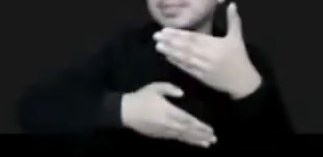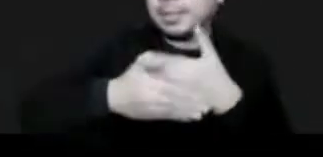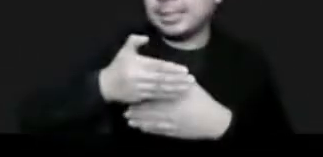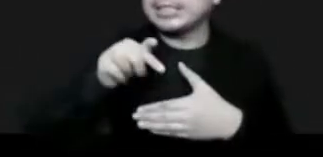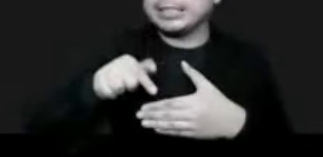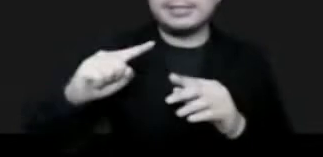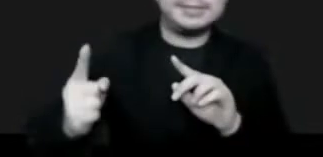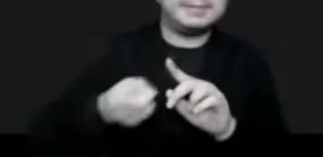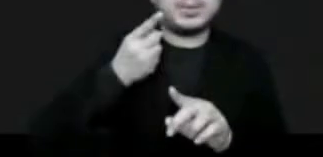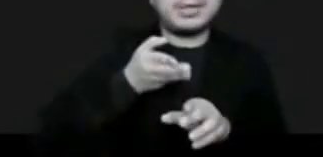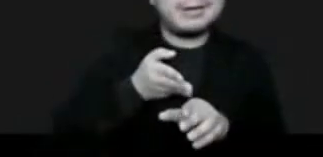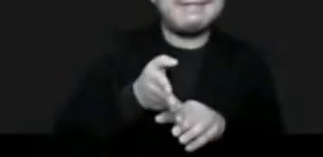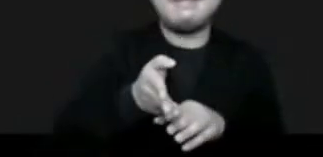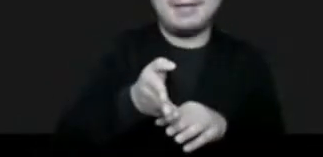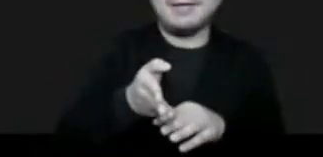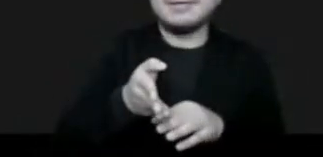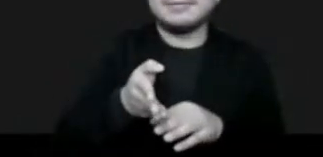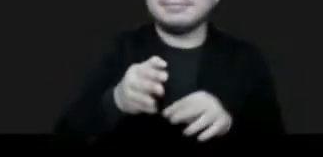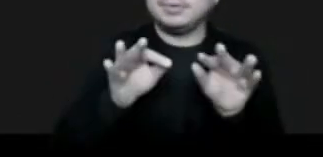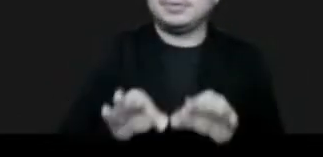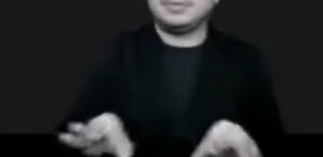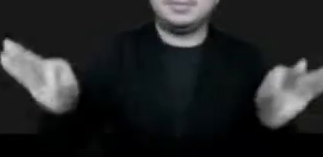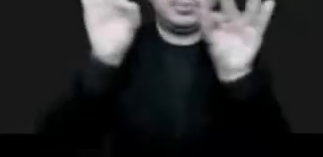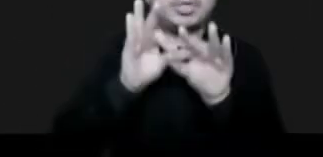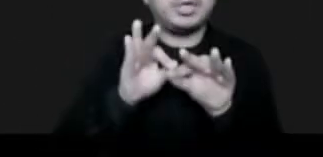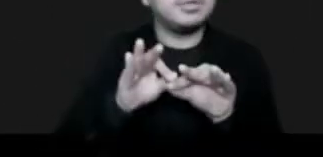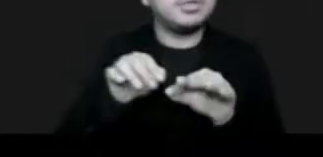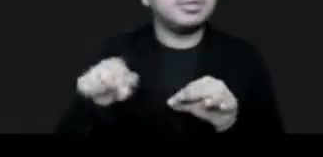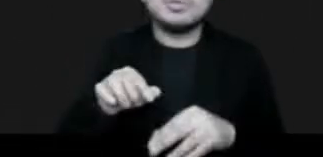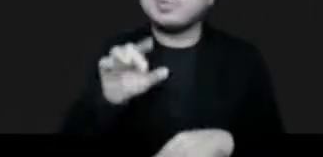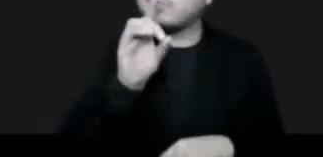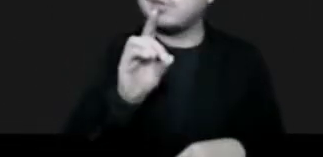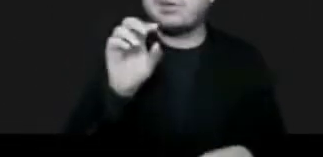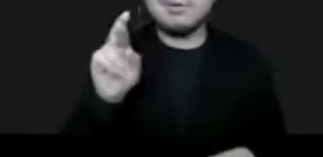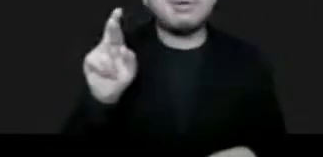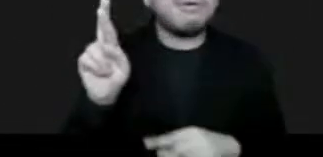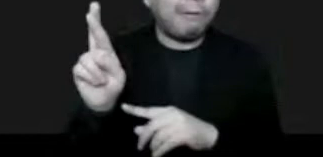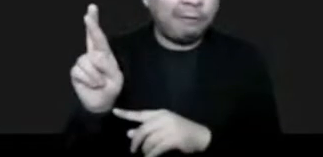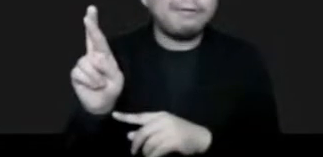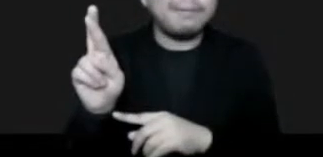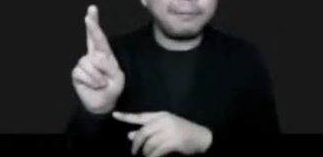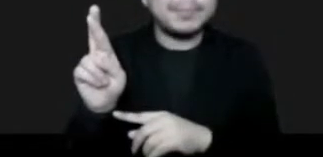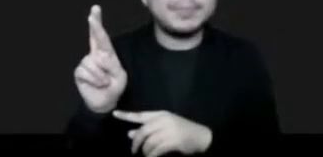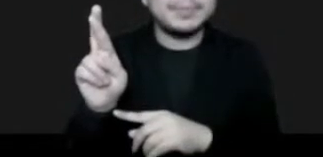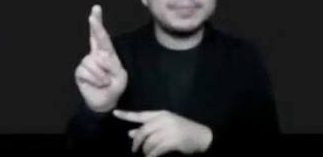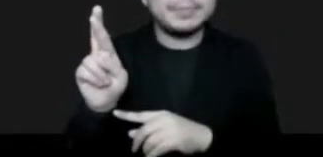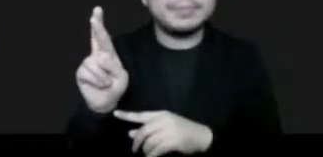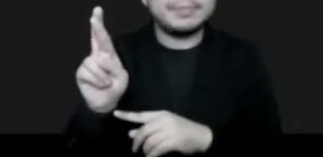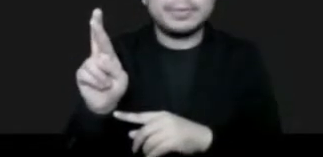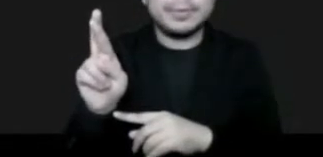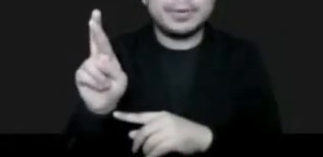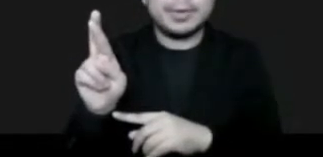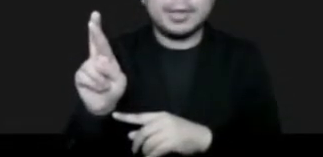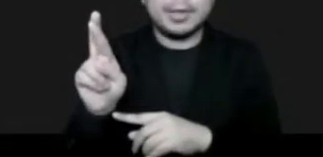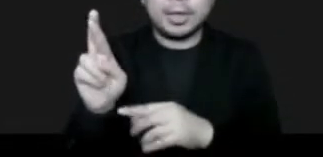relevant. Disaster risk reduction and disability is relevant